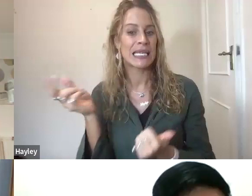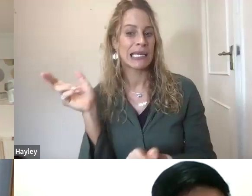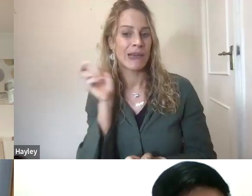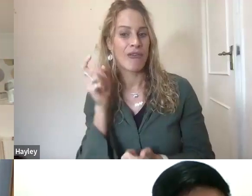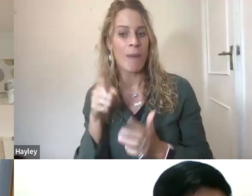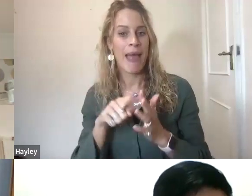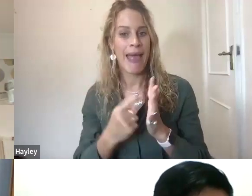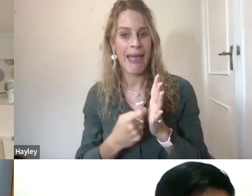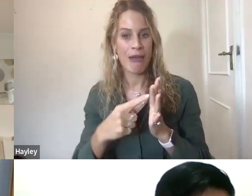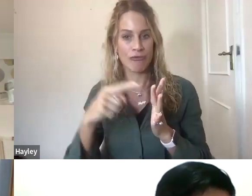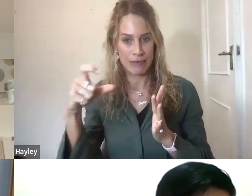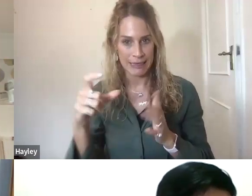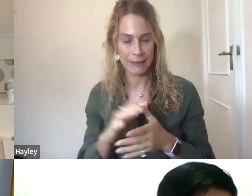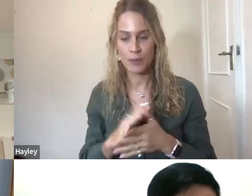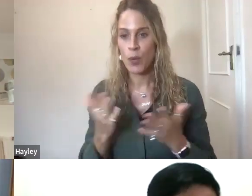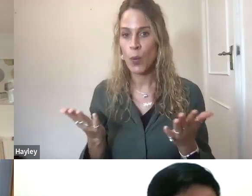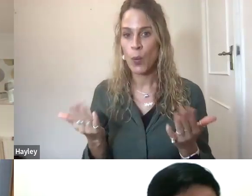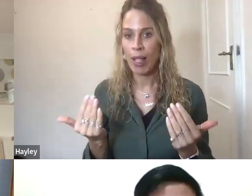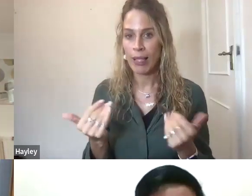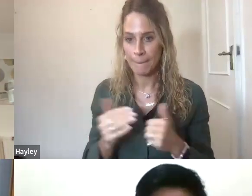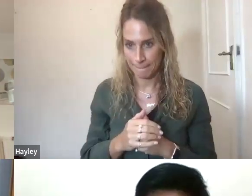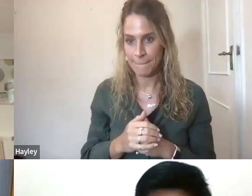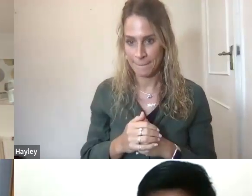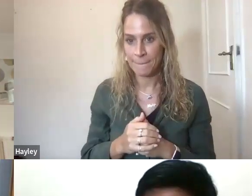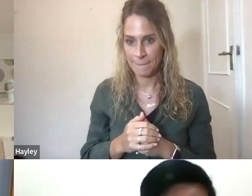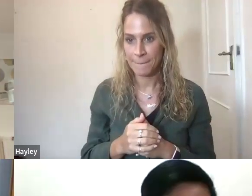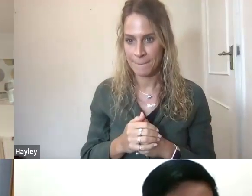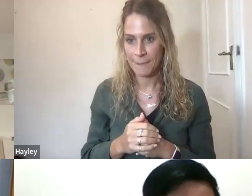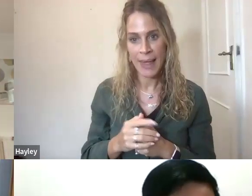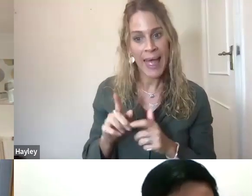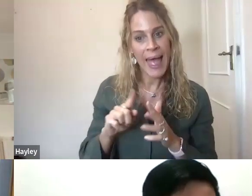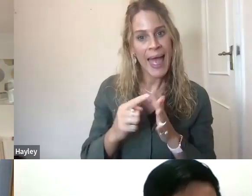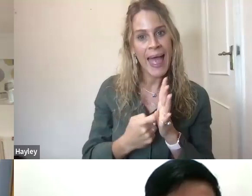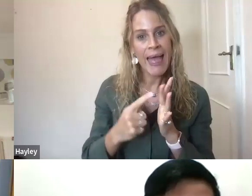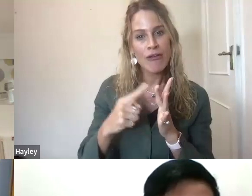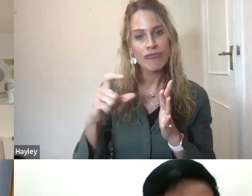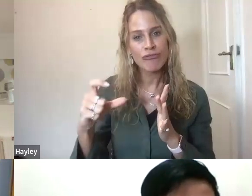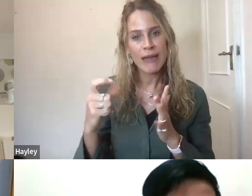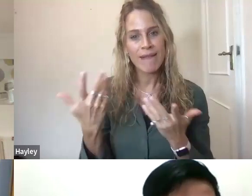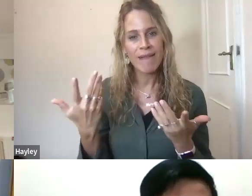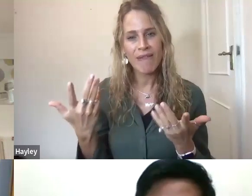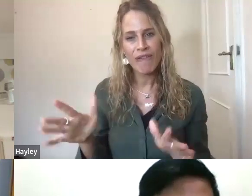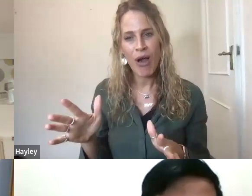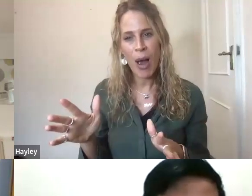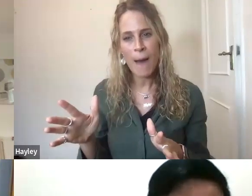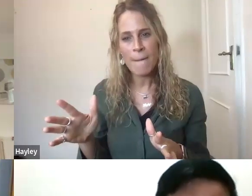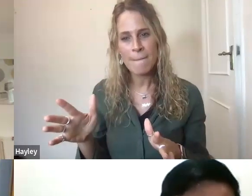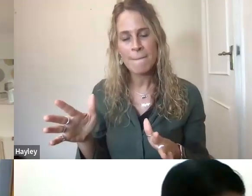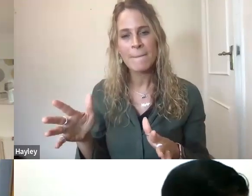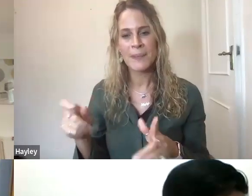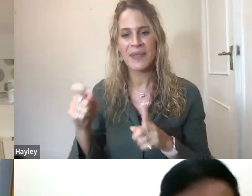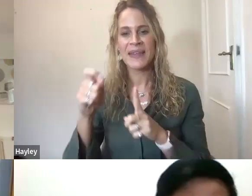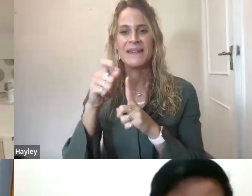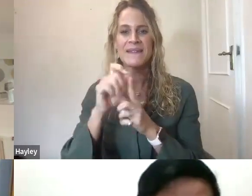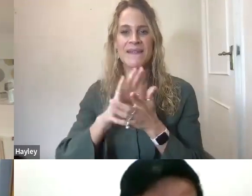Eric, welcome. Eric is joining us today from, I think, near Iloilo City in the Yeah. Philippines. Is